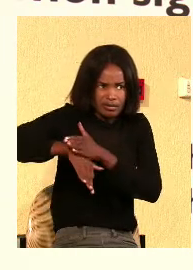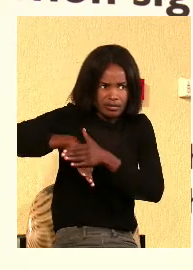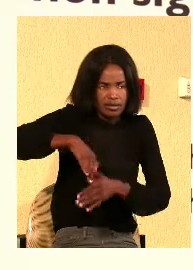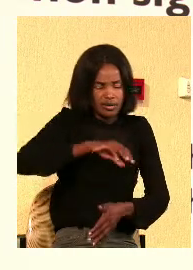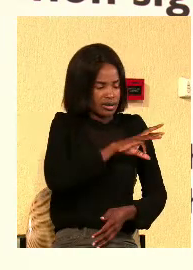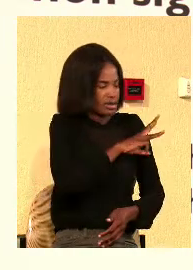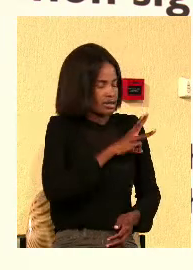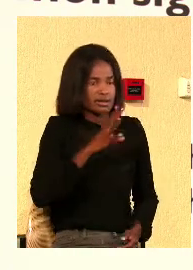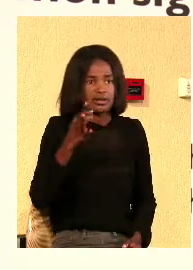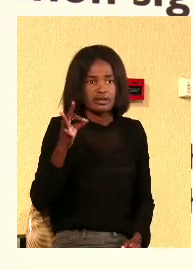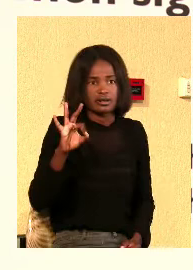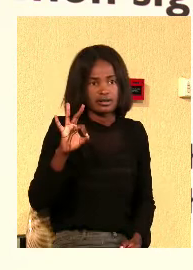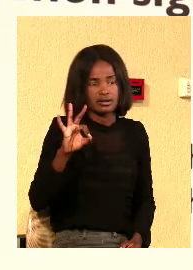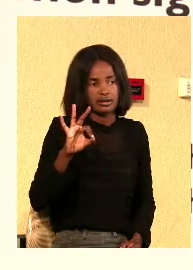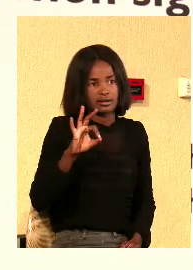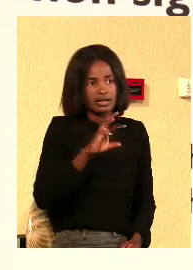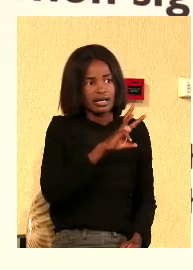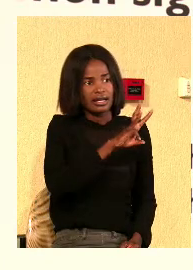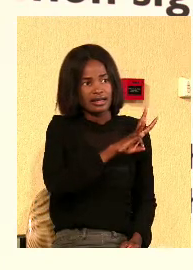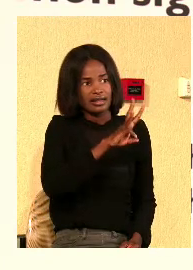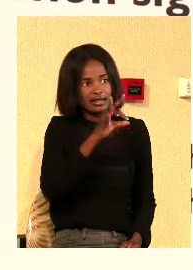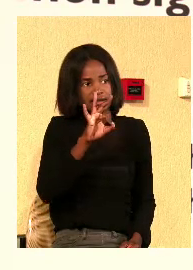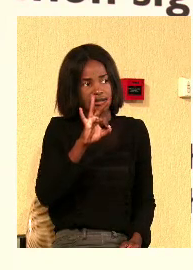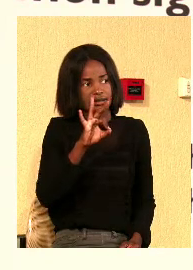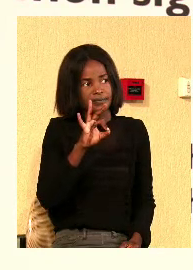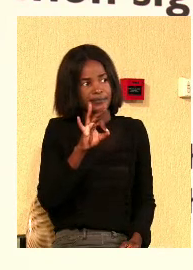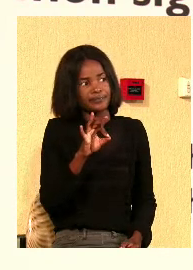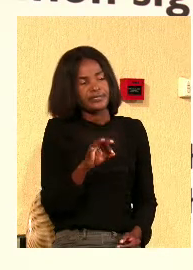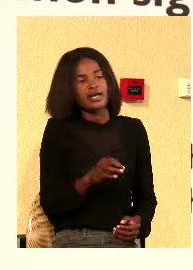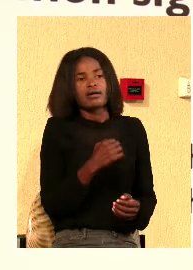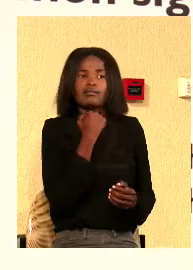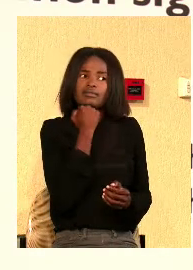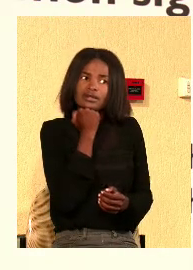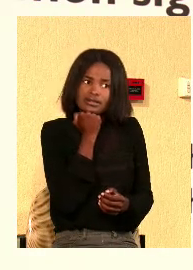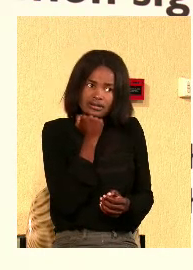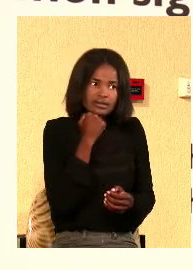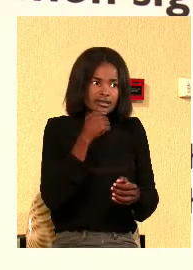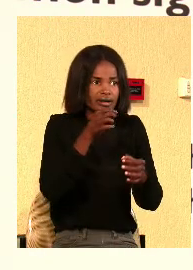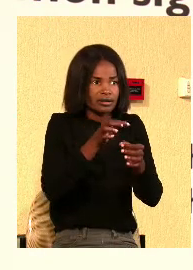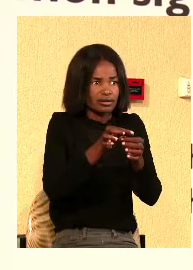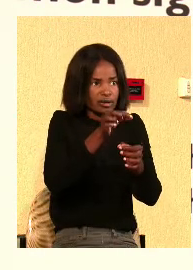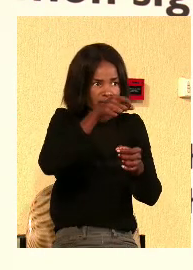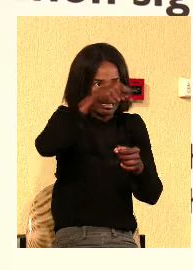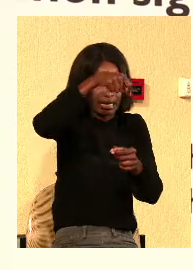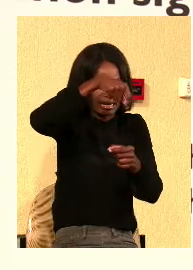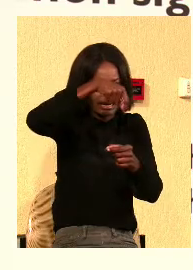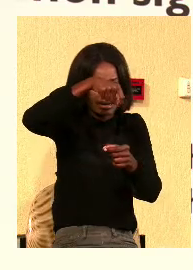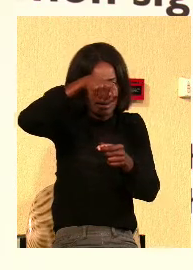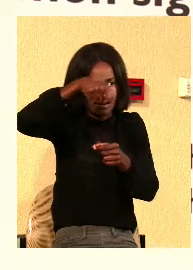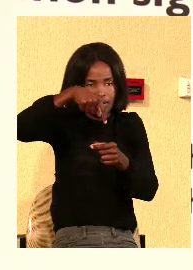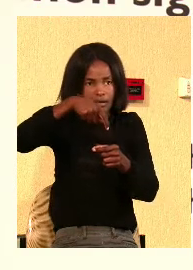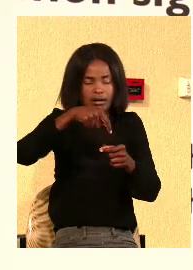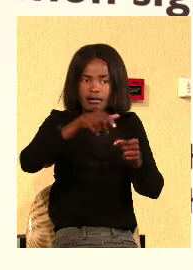We have triple packaging material for each lab, which is ready to come in